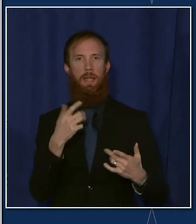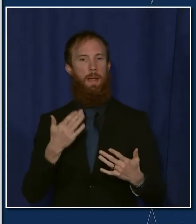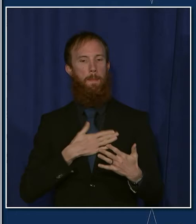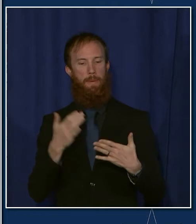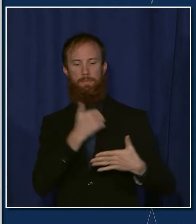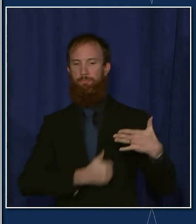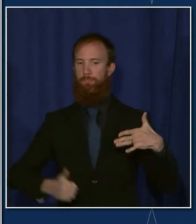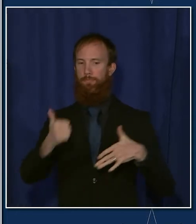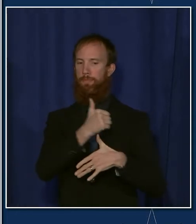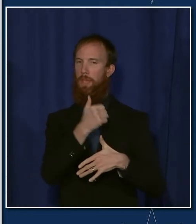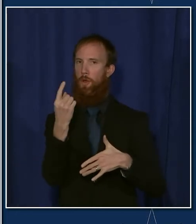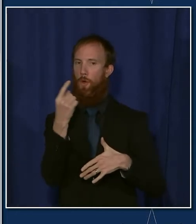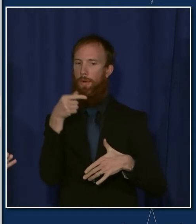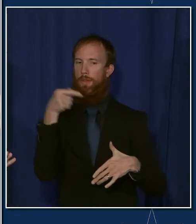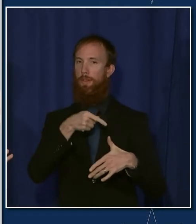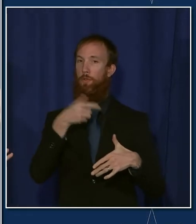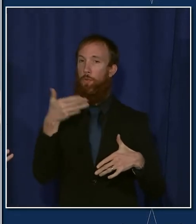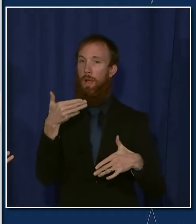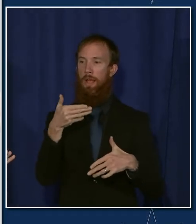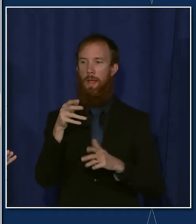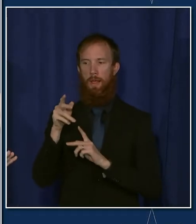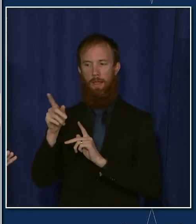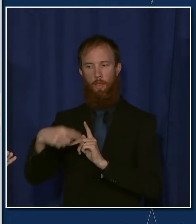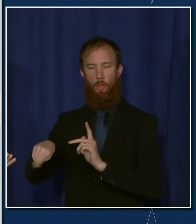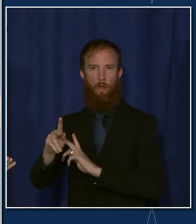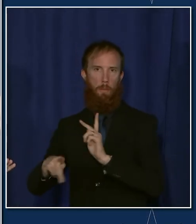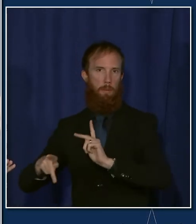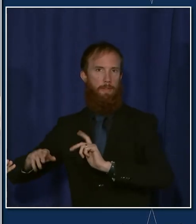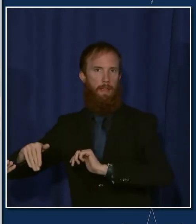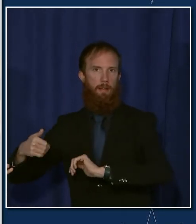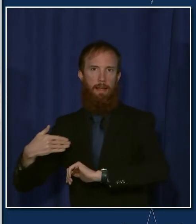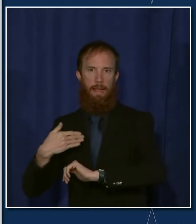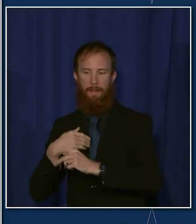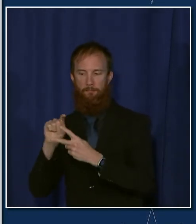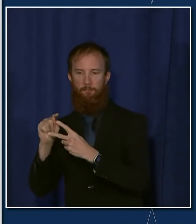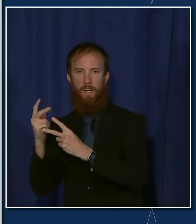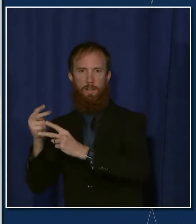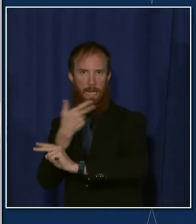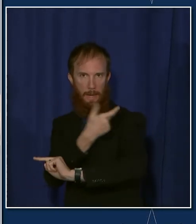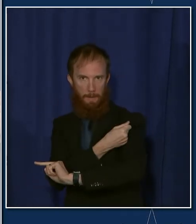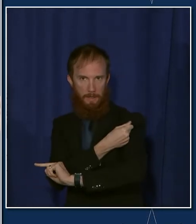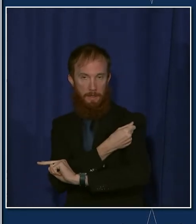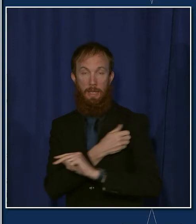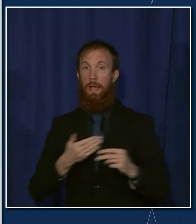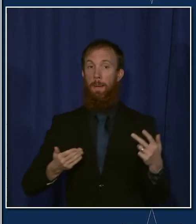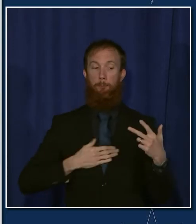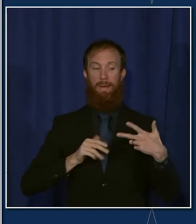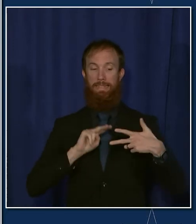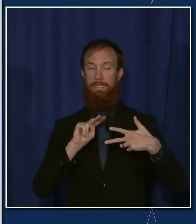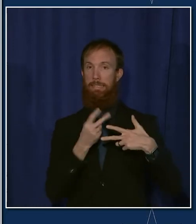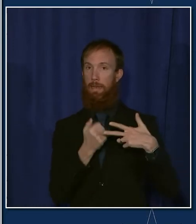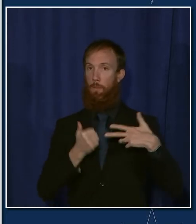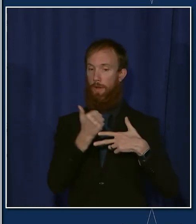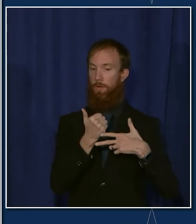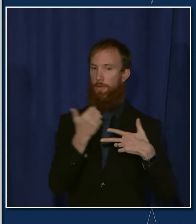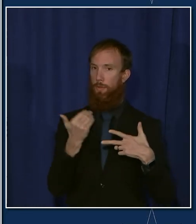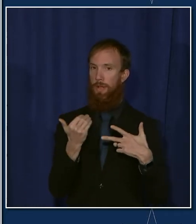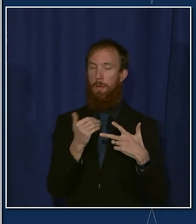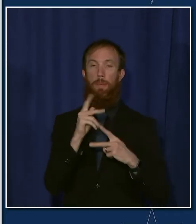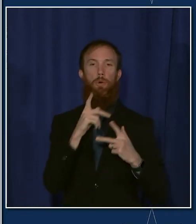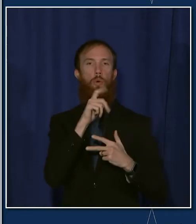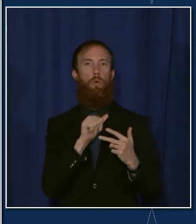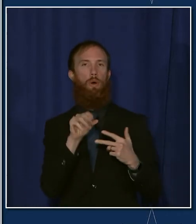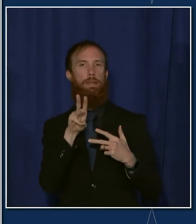priority always is people who have not yet had their first and second dose. My second priority is anybody over the